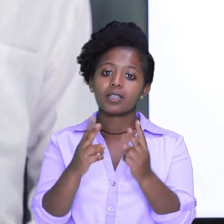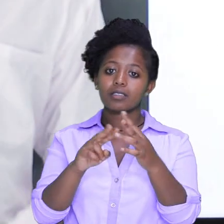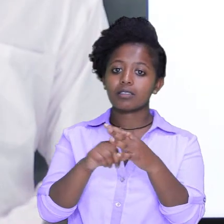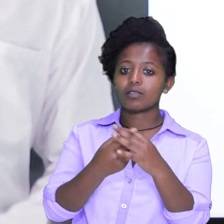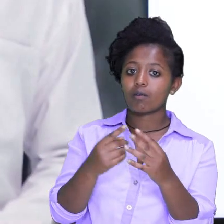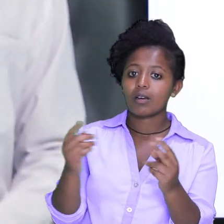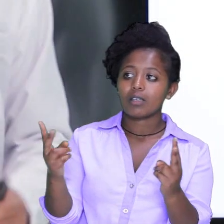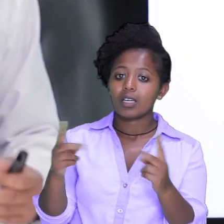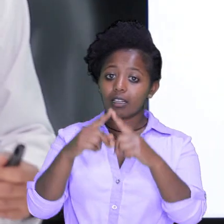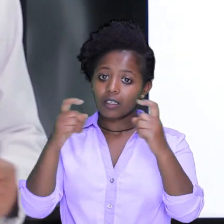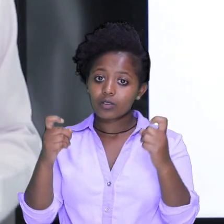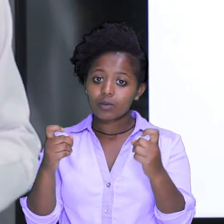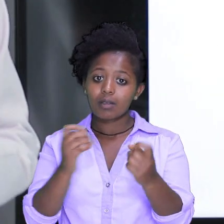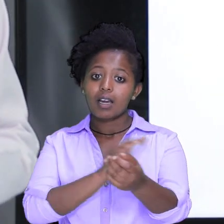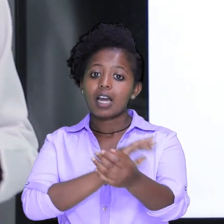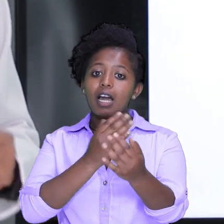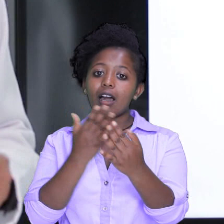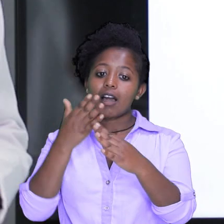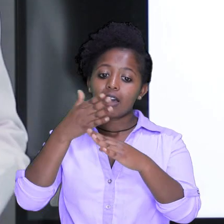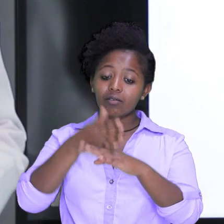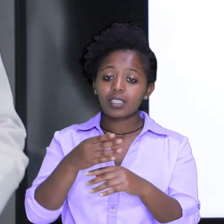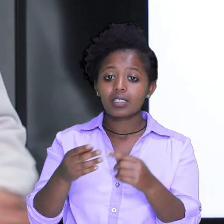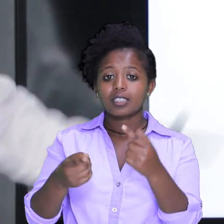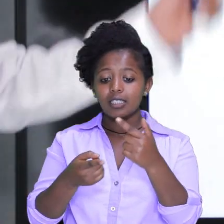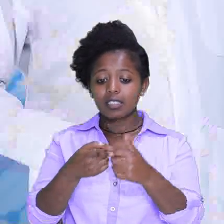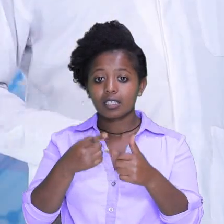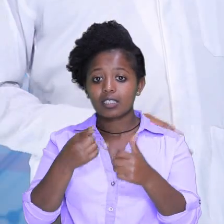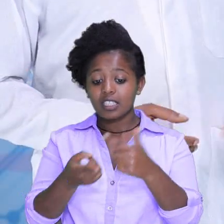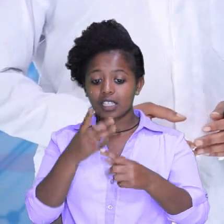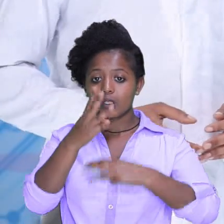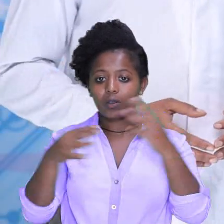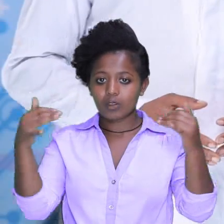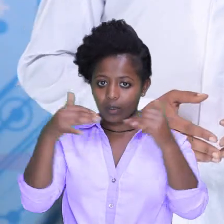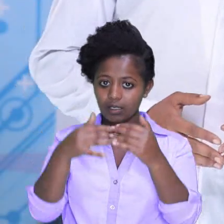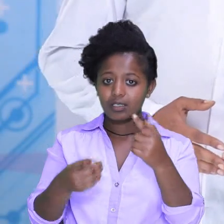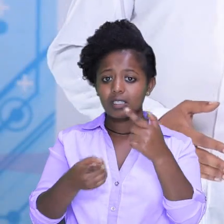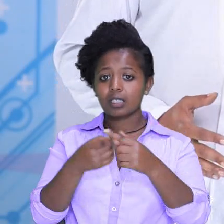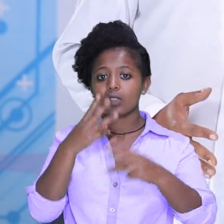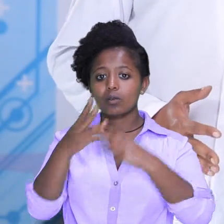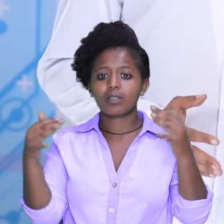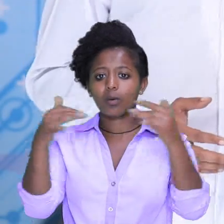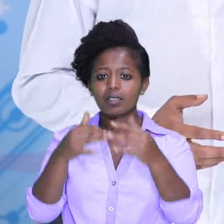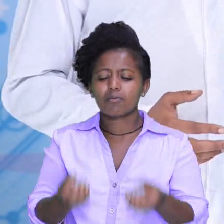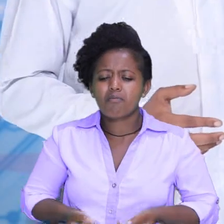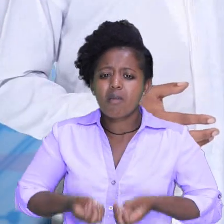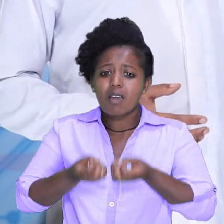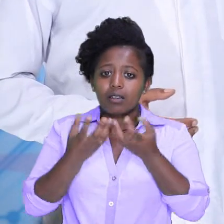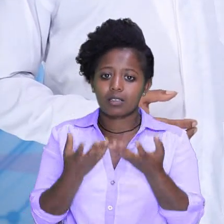antagonistic superpower after the end of Second World War. The World War II was